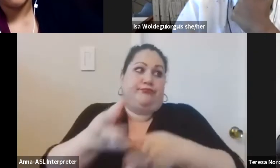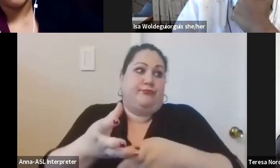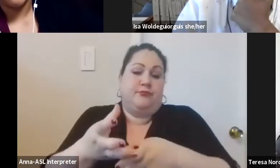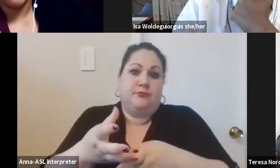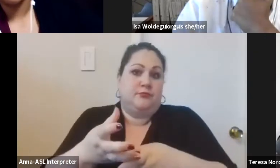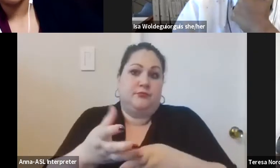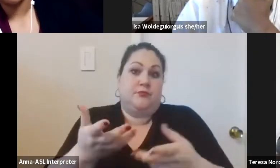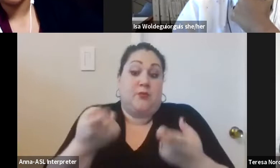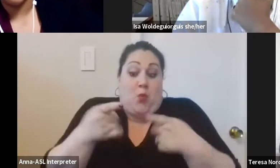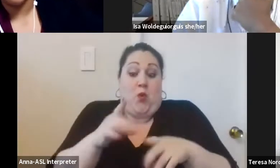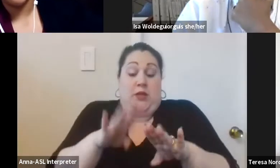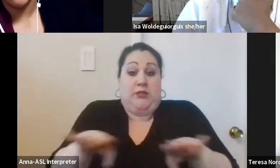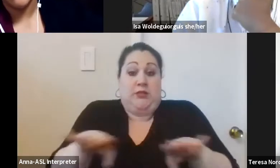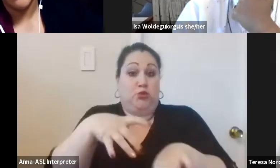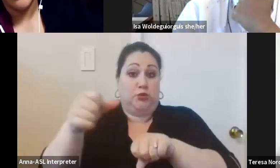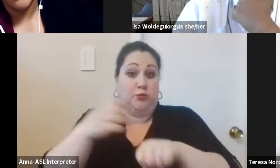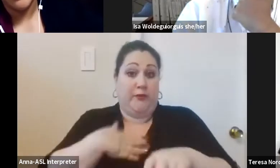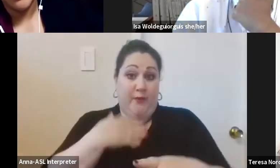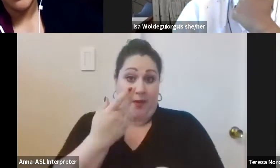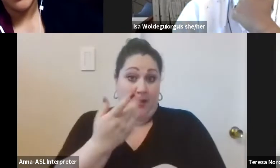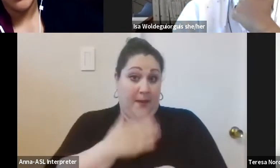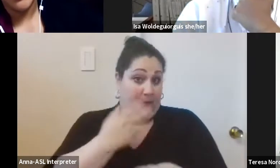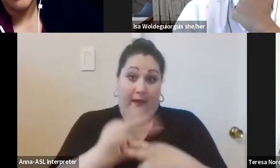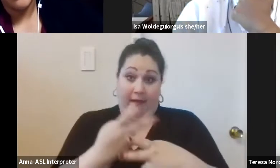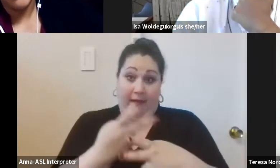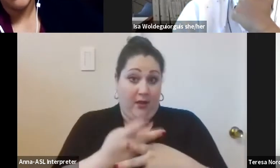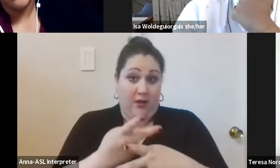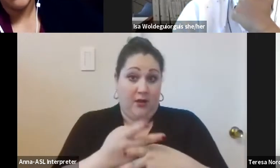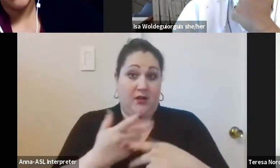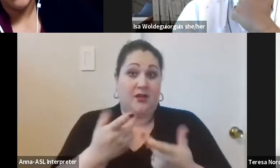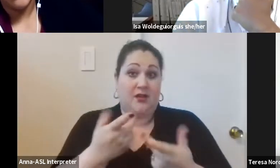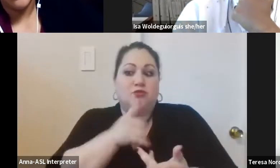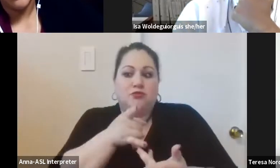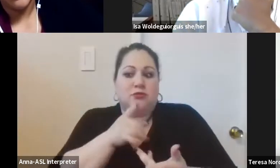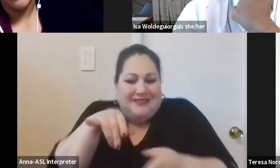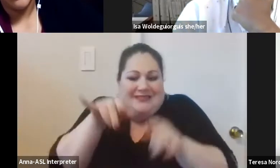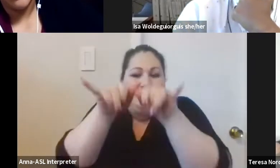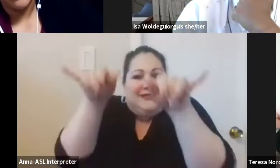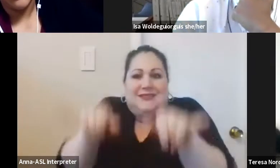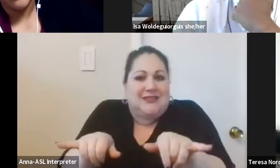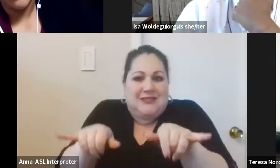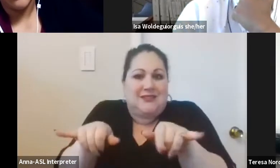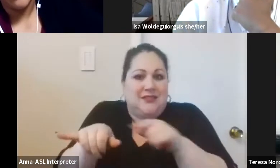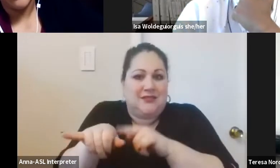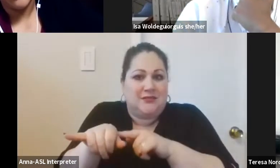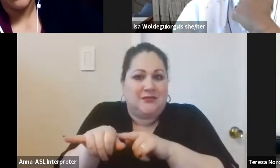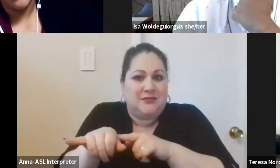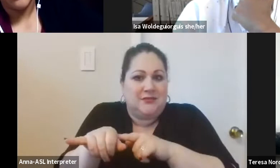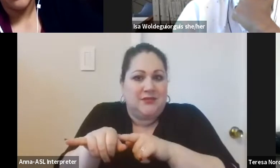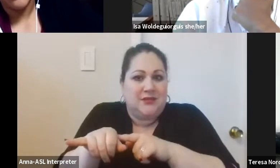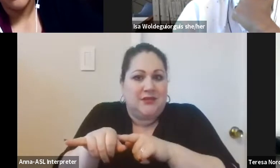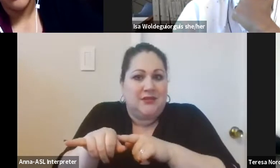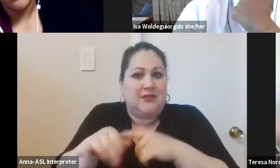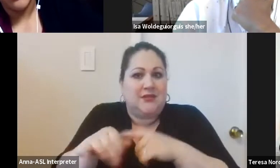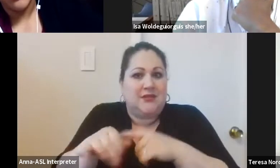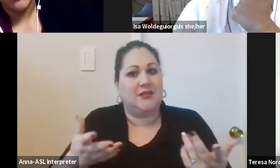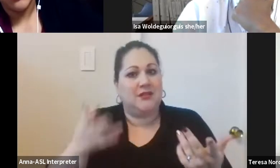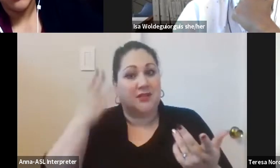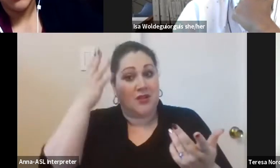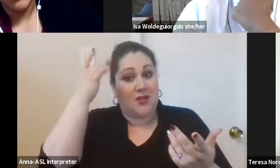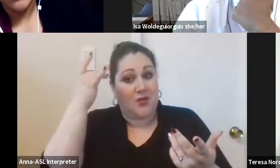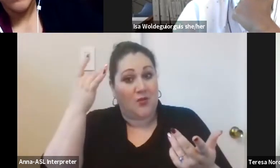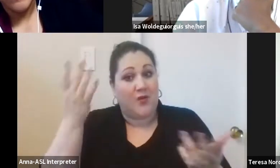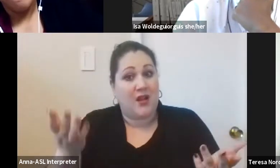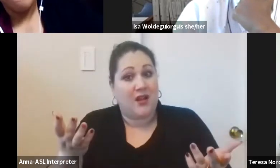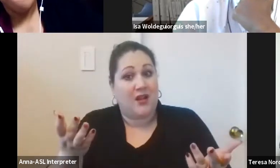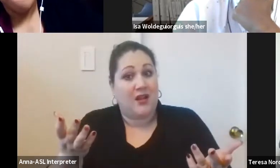your care. And really and truly, it's the system, because it's biased. They took my children because of the neighborhood